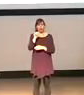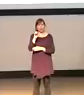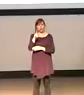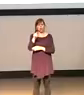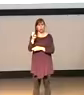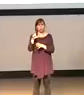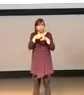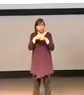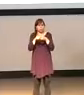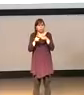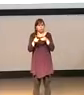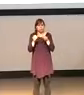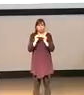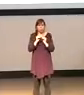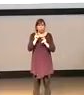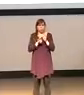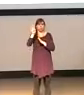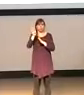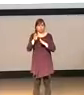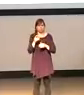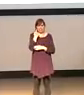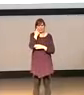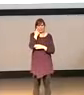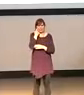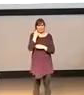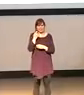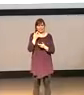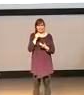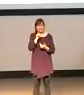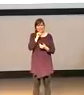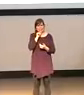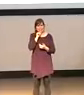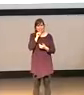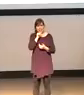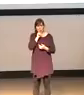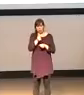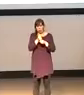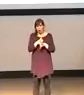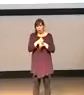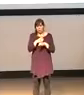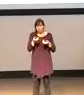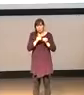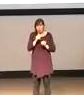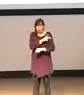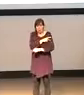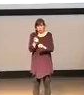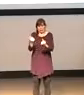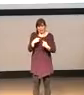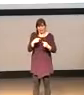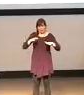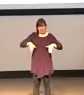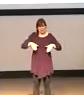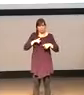where they're just one recent one hasn't really led to a large volume of patients yet, but